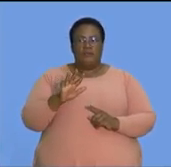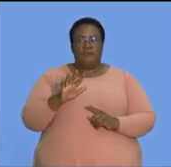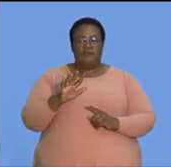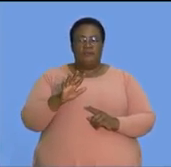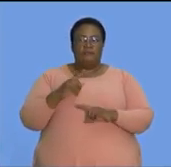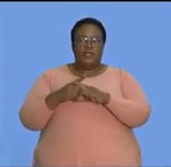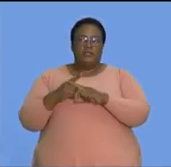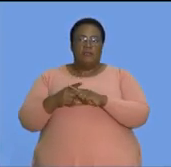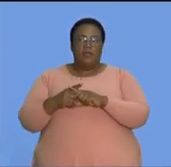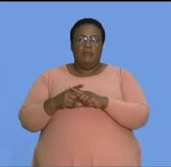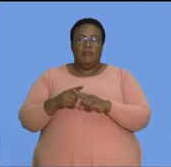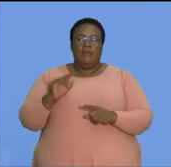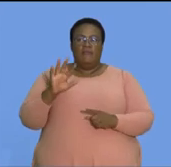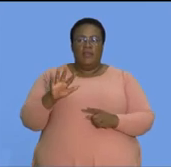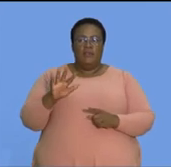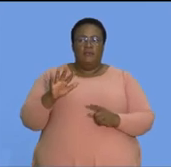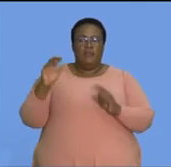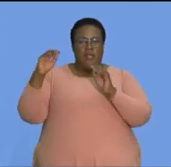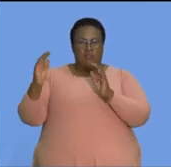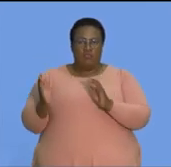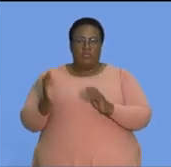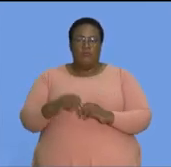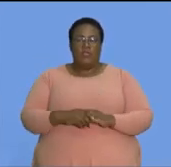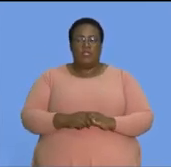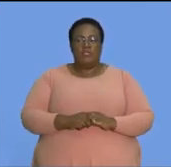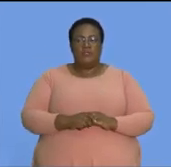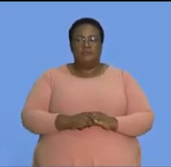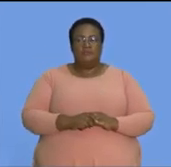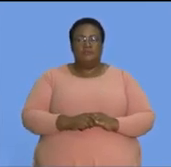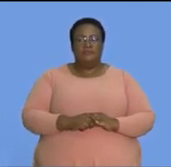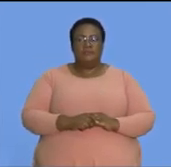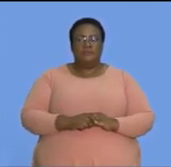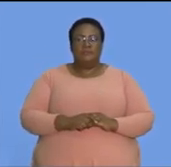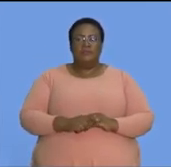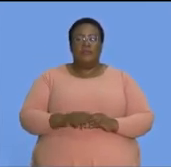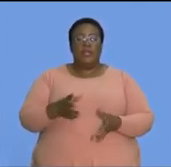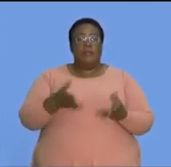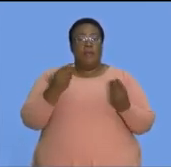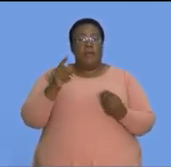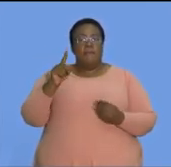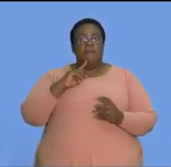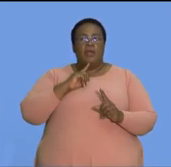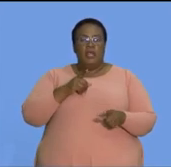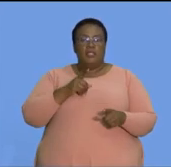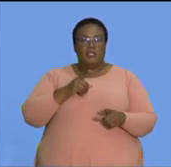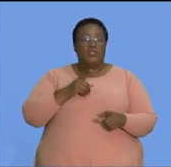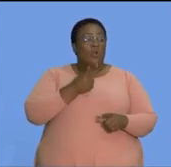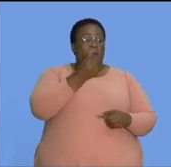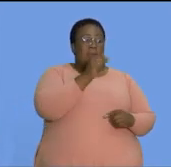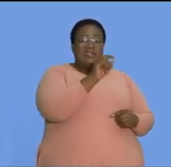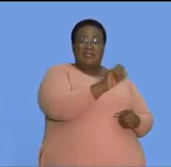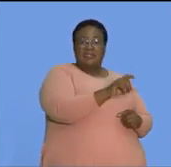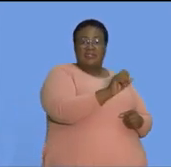0.05 multiplied by the 5. I close the bracket, then I find my answer. So the